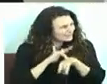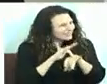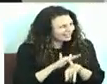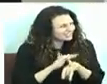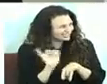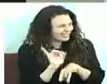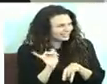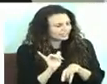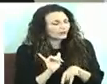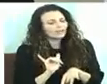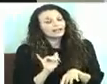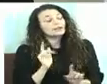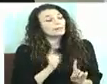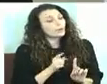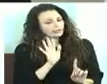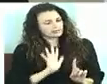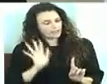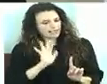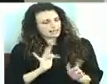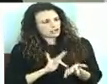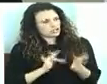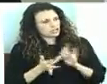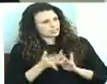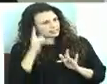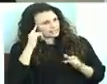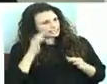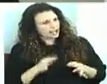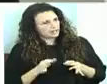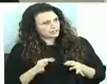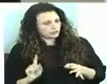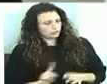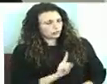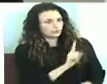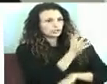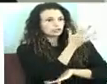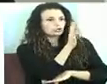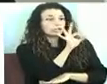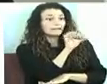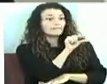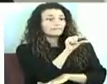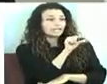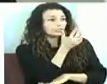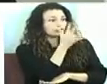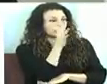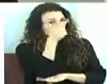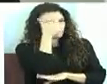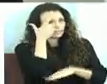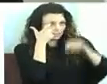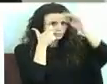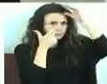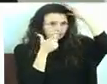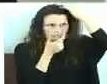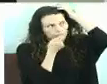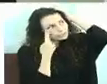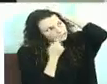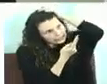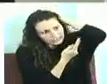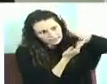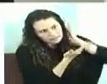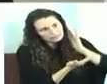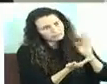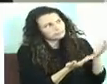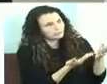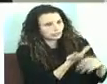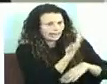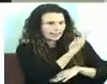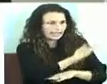So in this moment, Jesus decided to approach the fig tree because of its visible conditions. The fig tree had